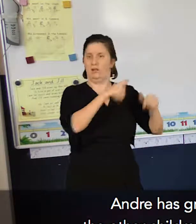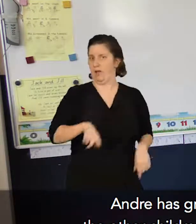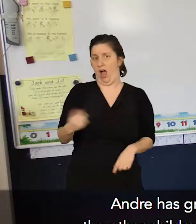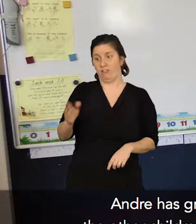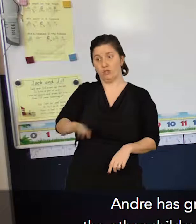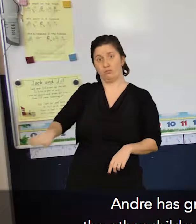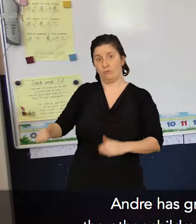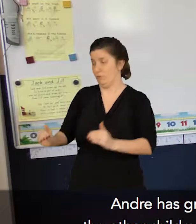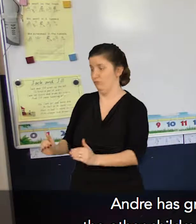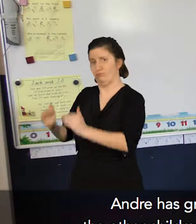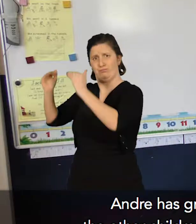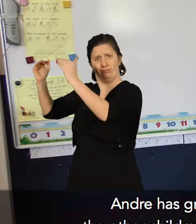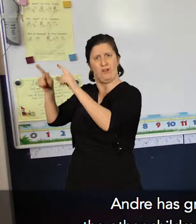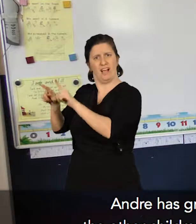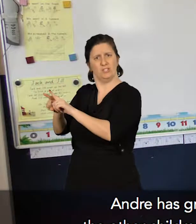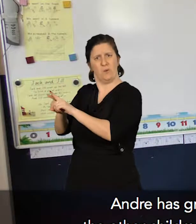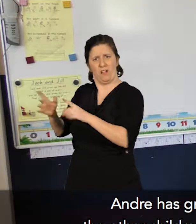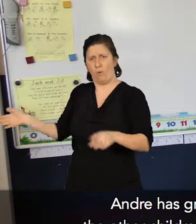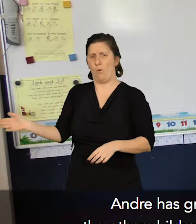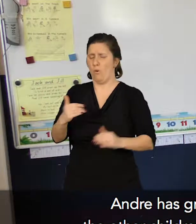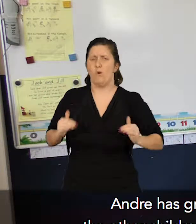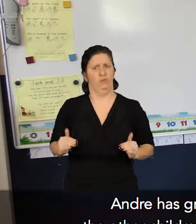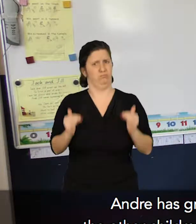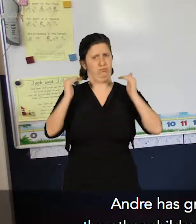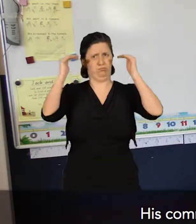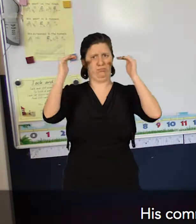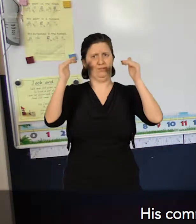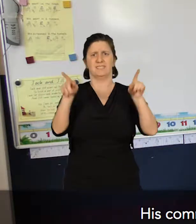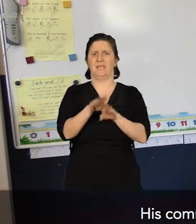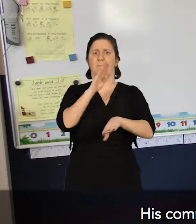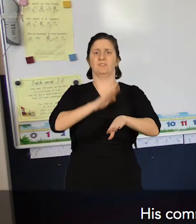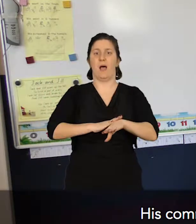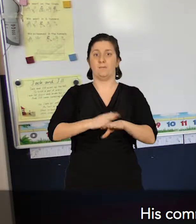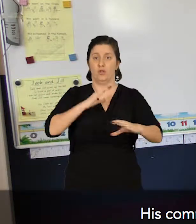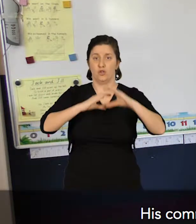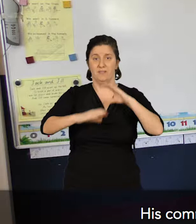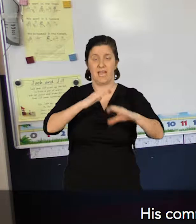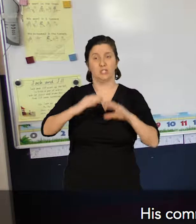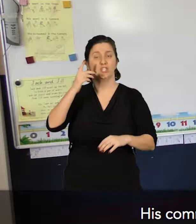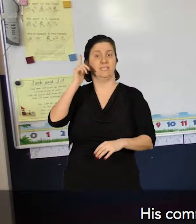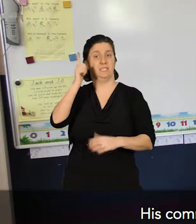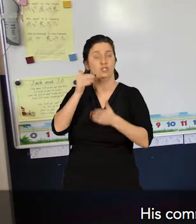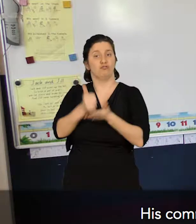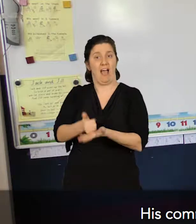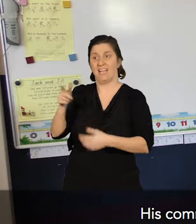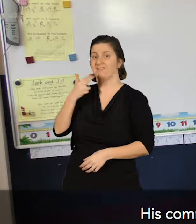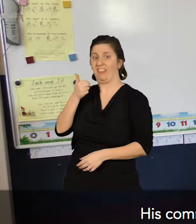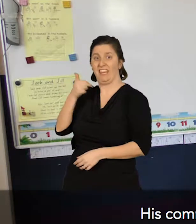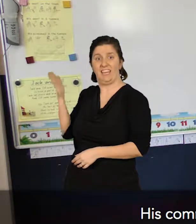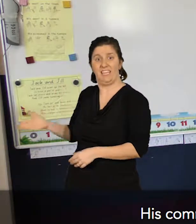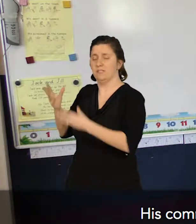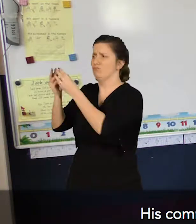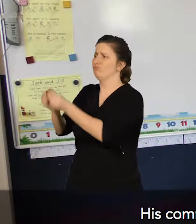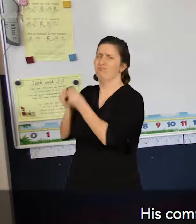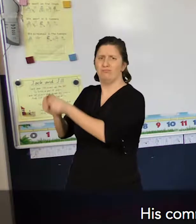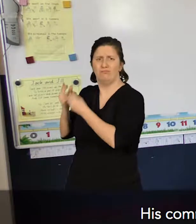the other children, and it has allowed everybody to grow together. His communicator, teacher aide Vinny, is